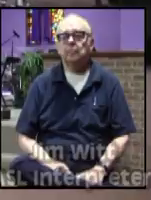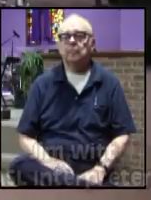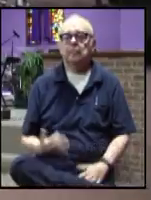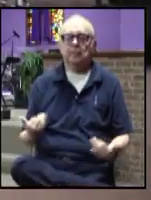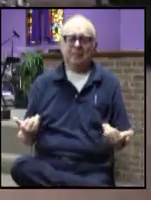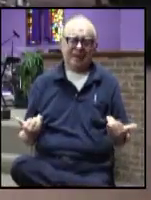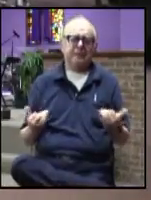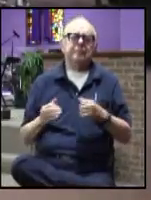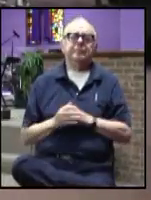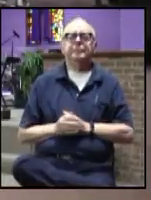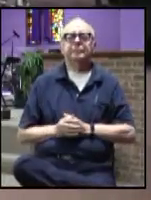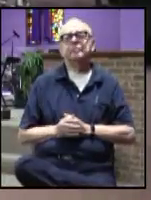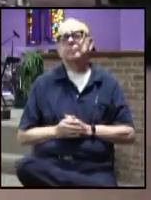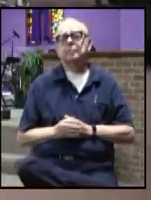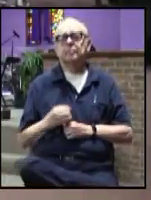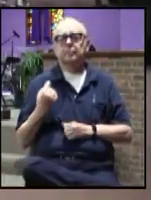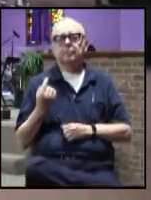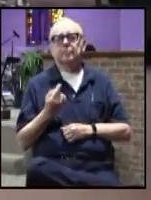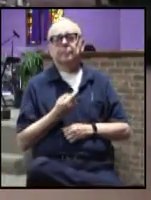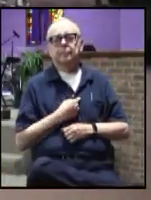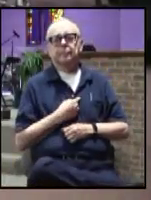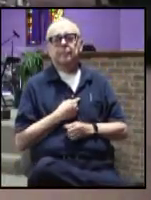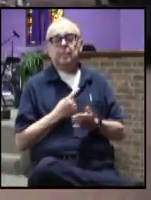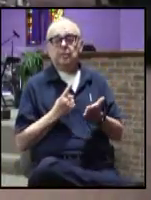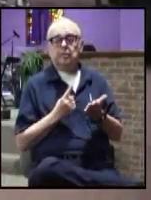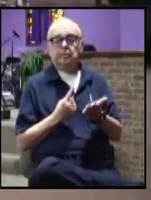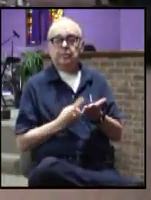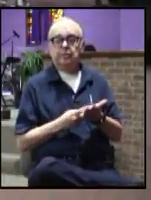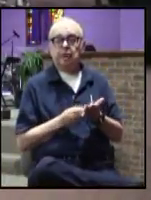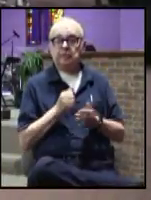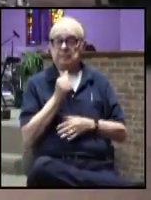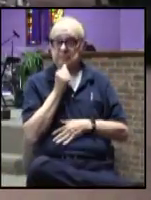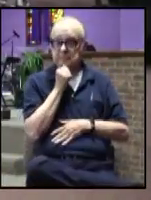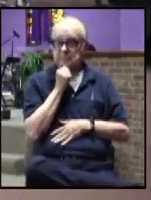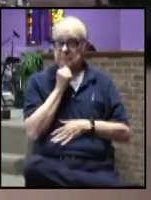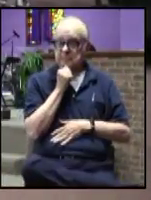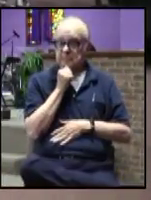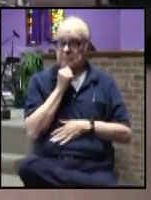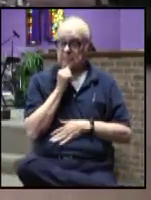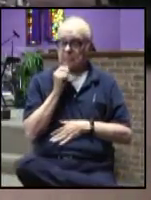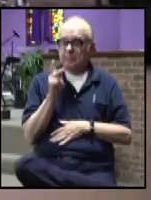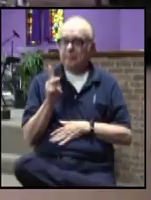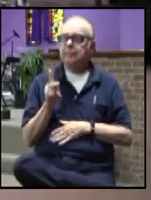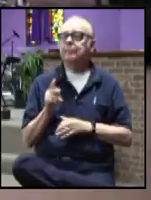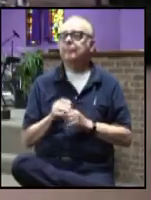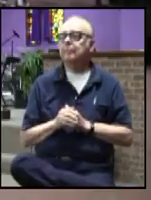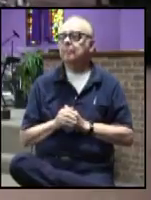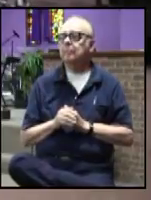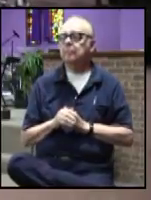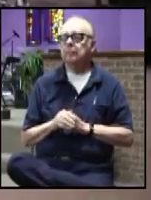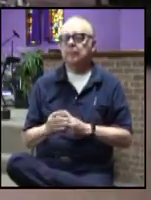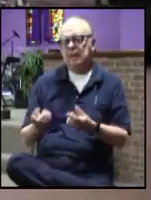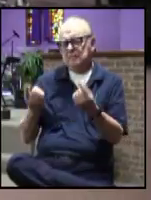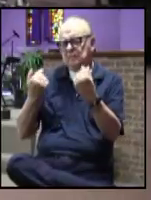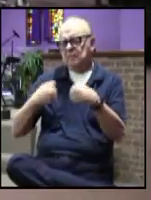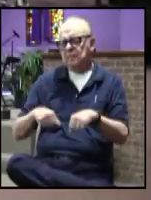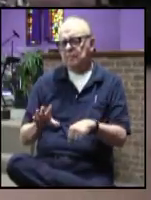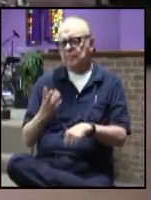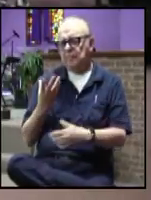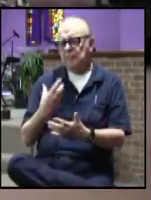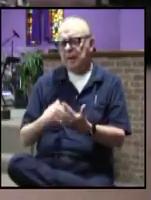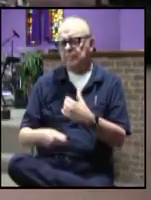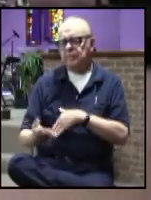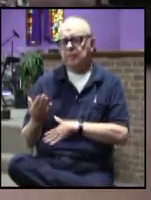So today we're going to talk about patience, okay? As you came in